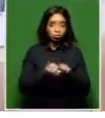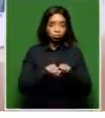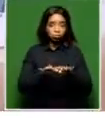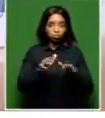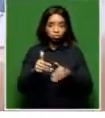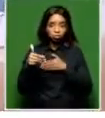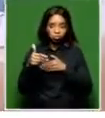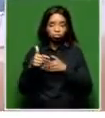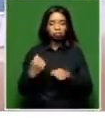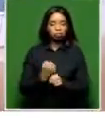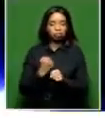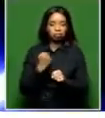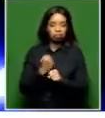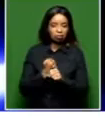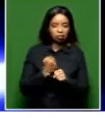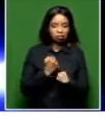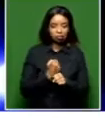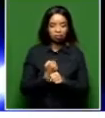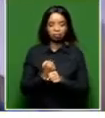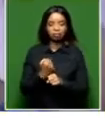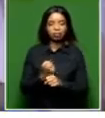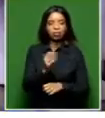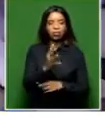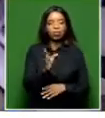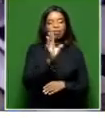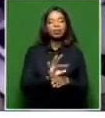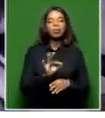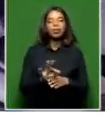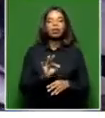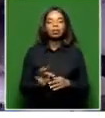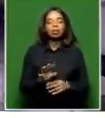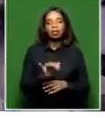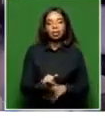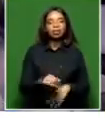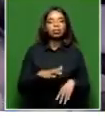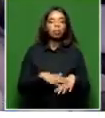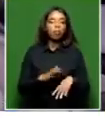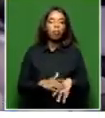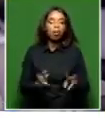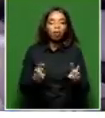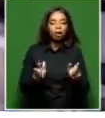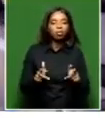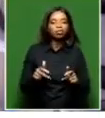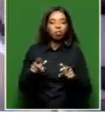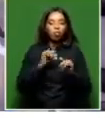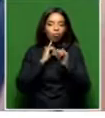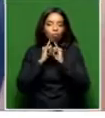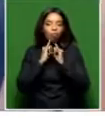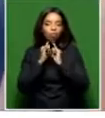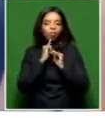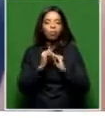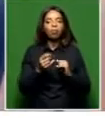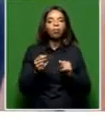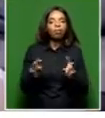it's not easy right now, but we are planning on getting on the road, doing more radio tours, promoting the single even more so that we